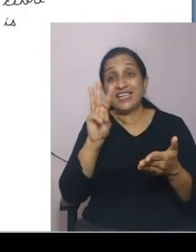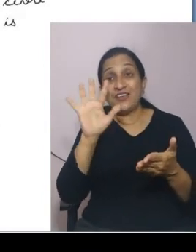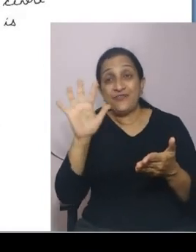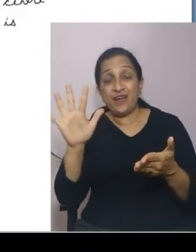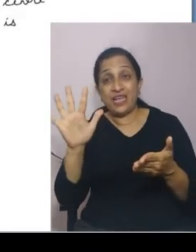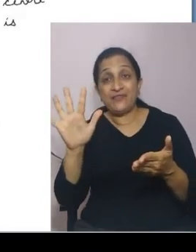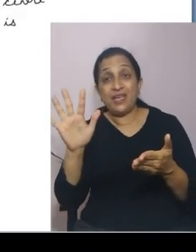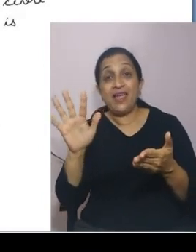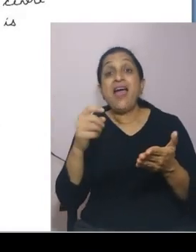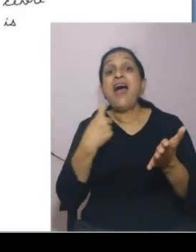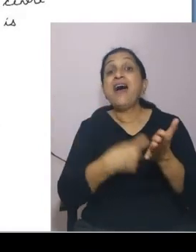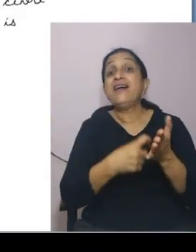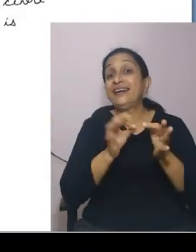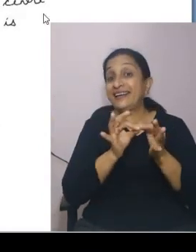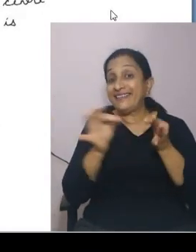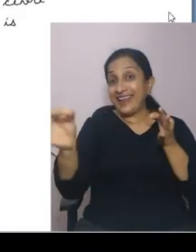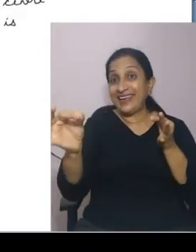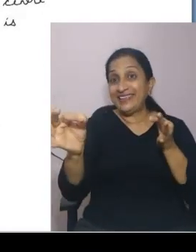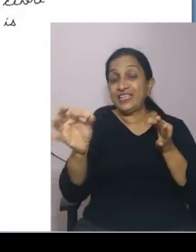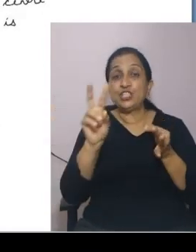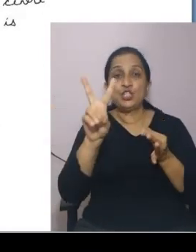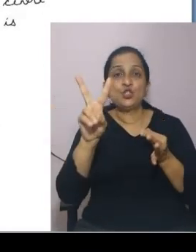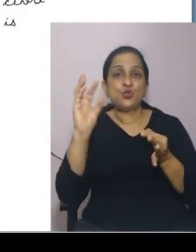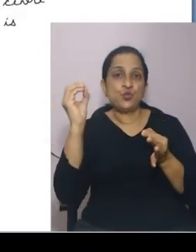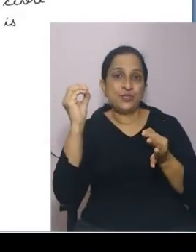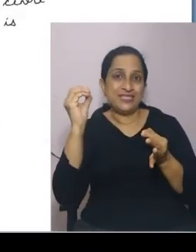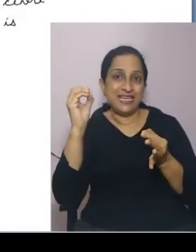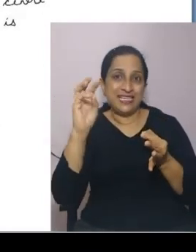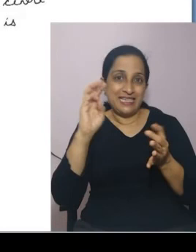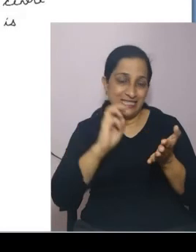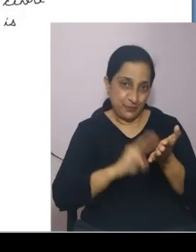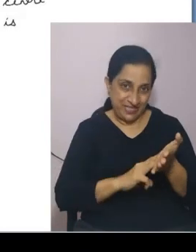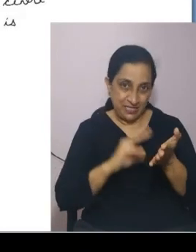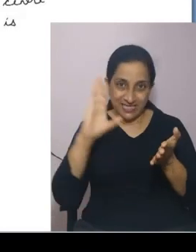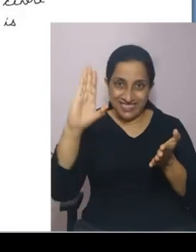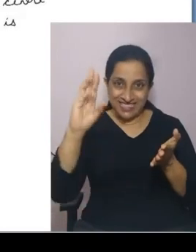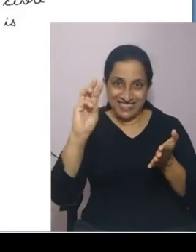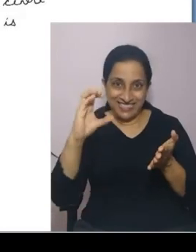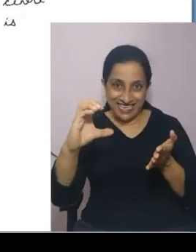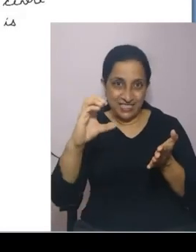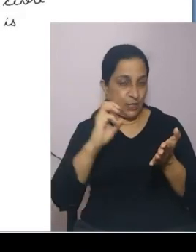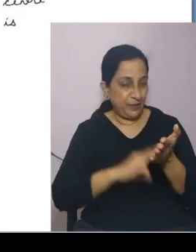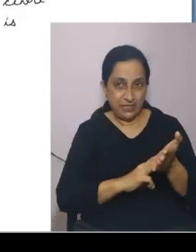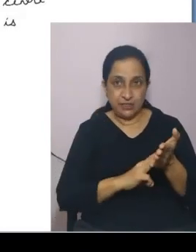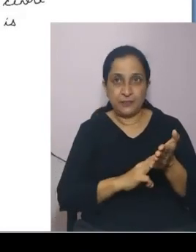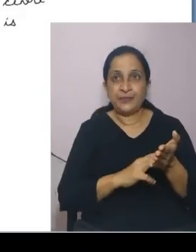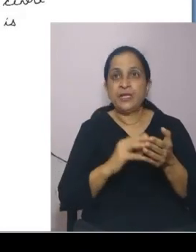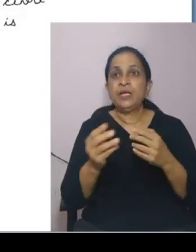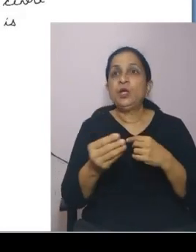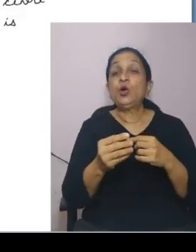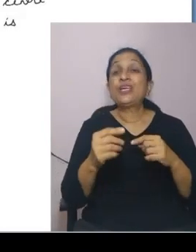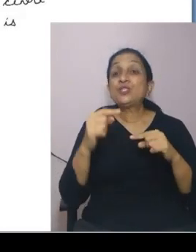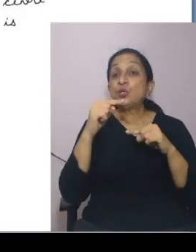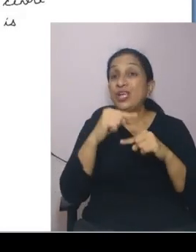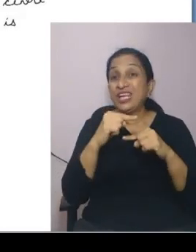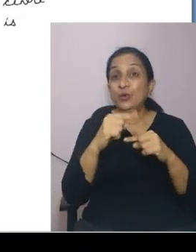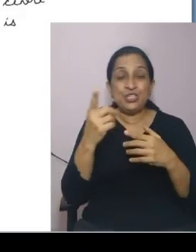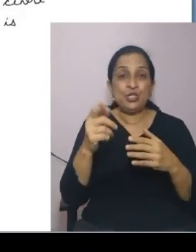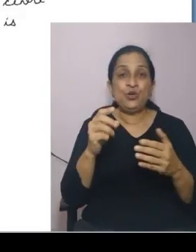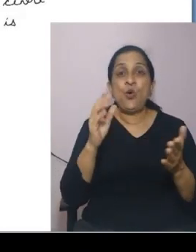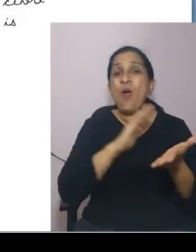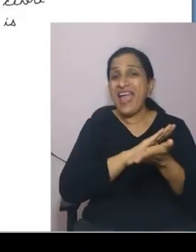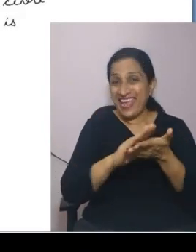centimeters. Problem of equation of circle are the simplest ones. You better remember and solve it. You know